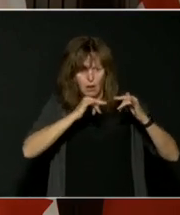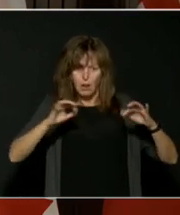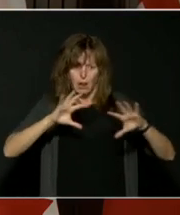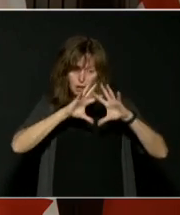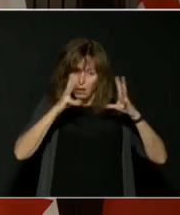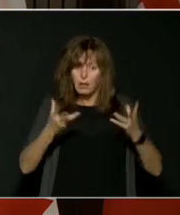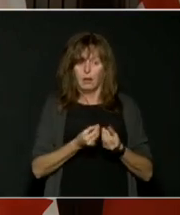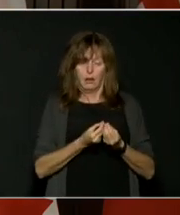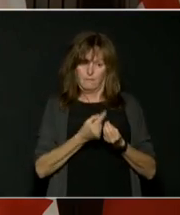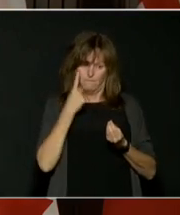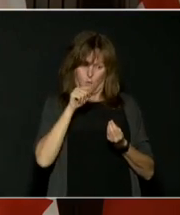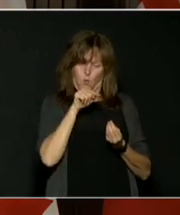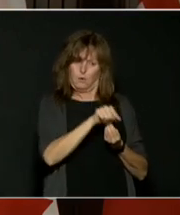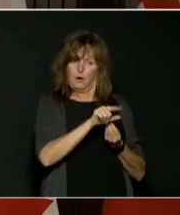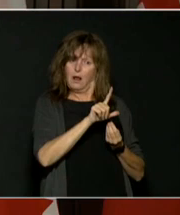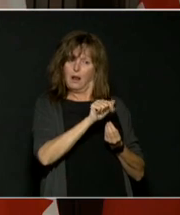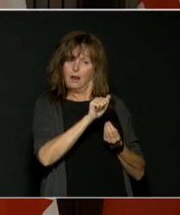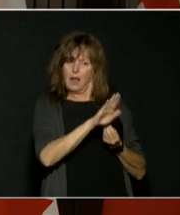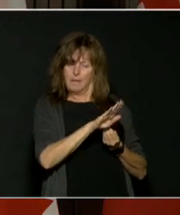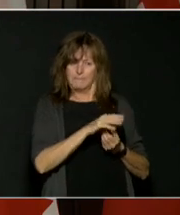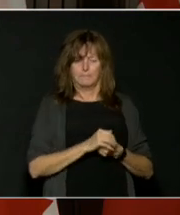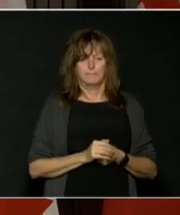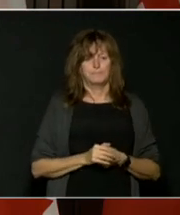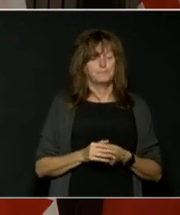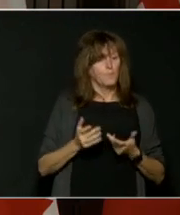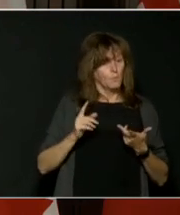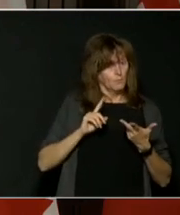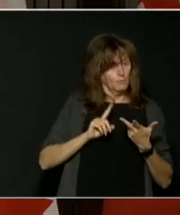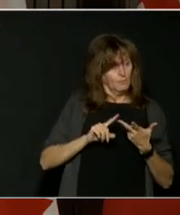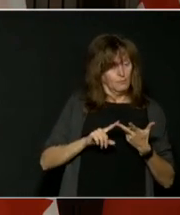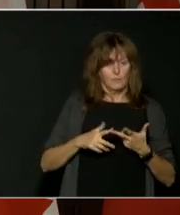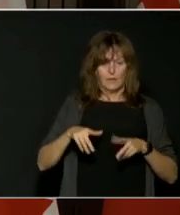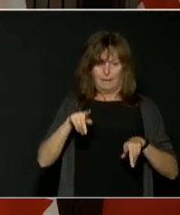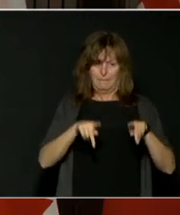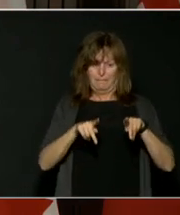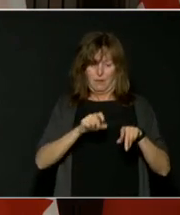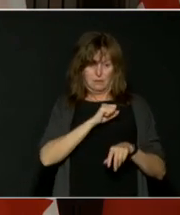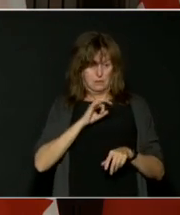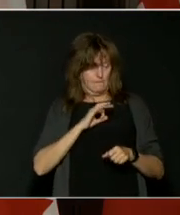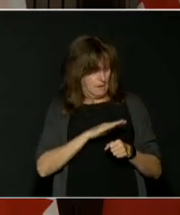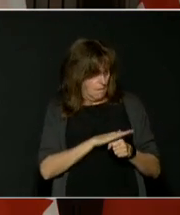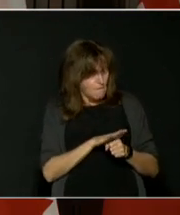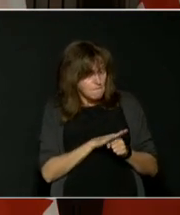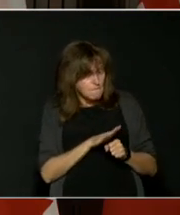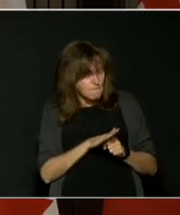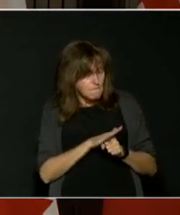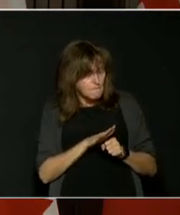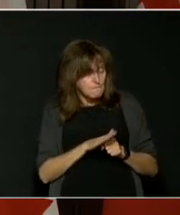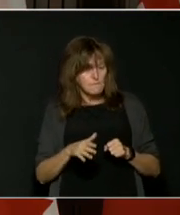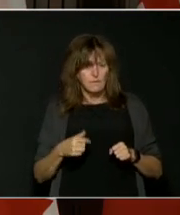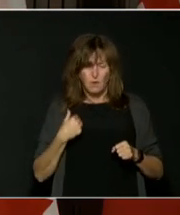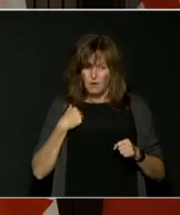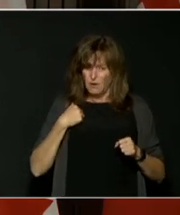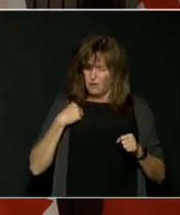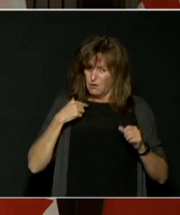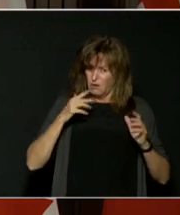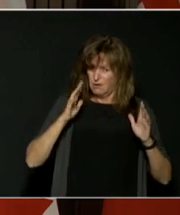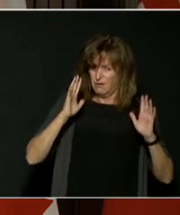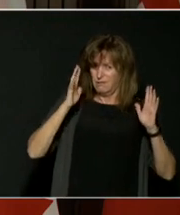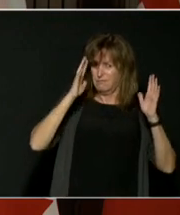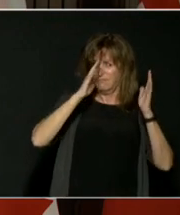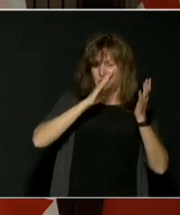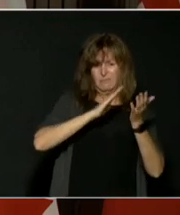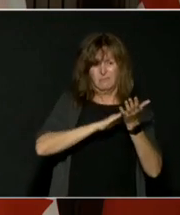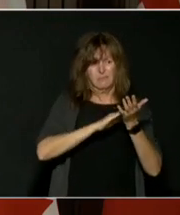us. And the third is on our human resources. And just to do a quick shout out to our lab techs